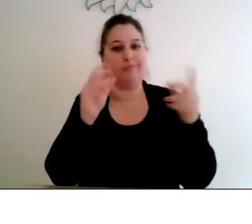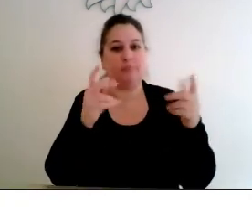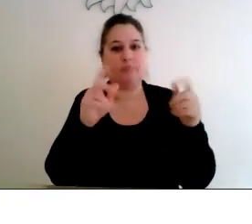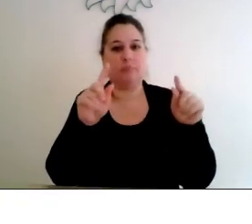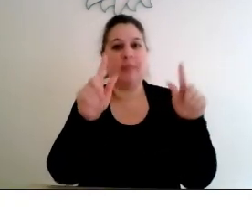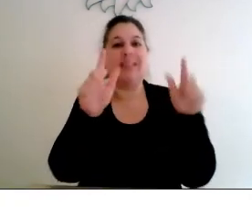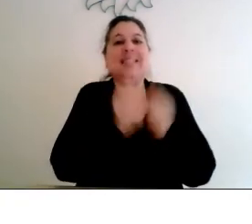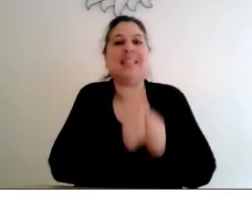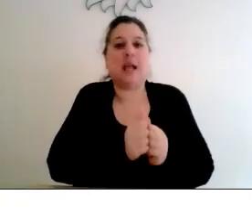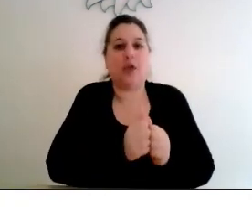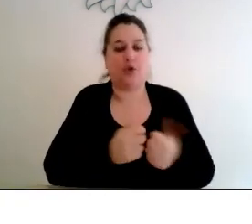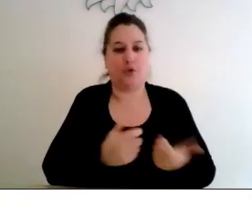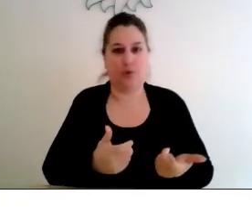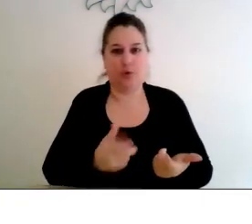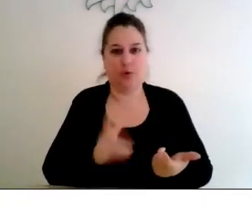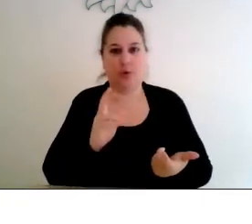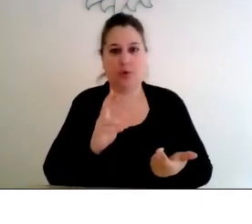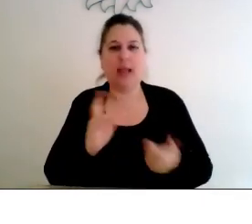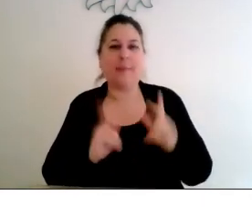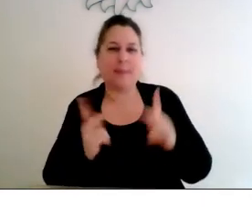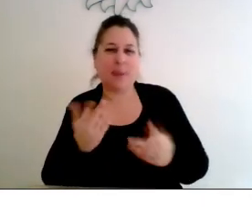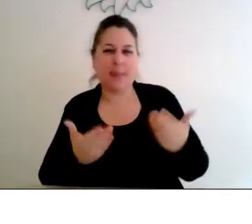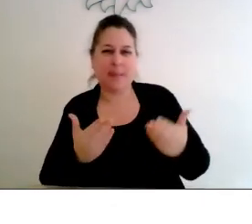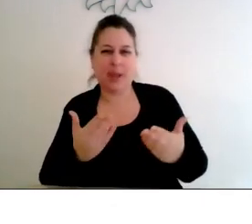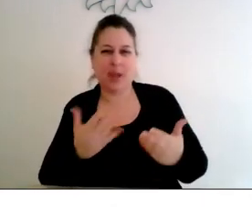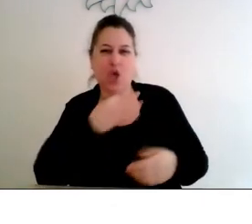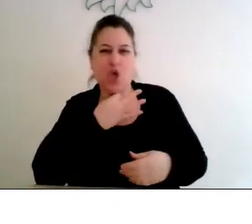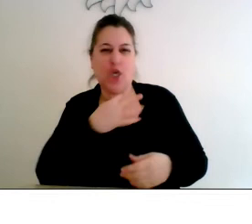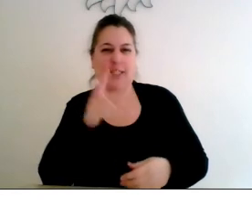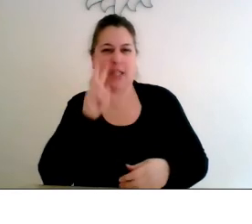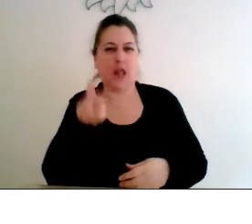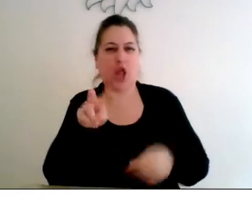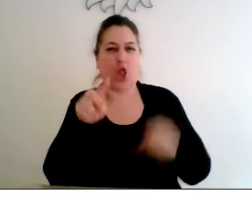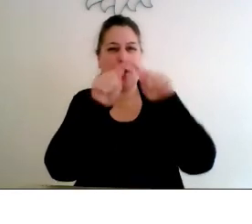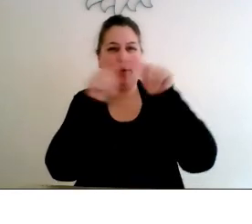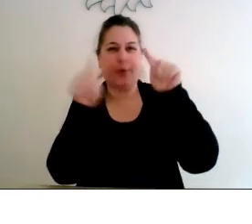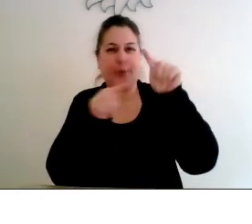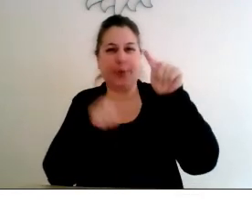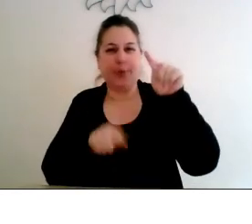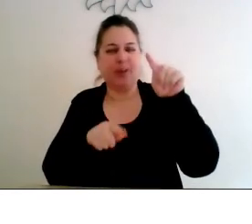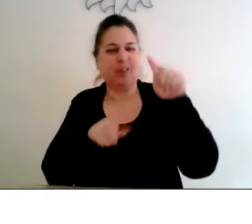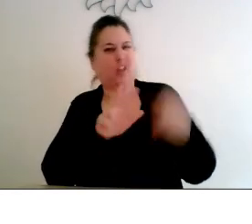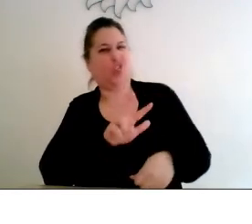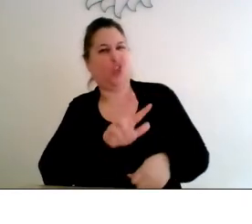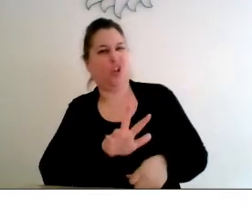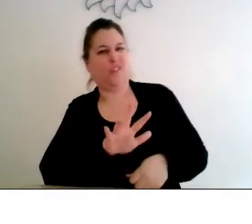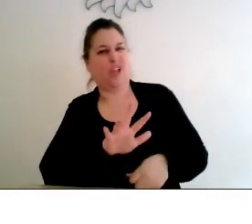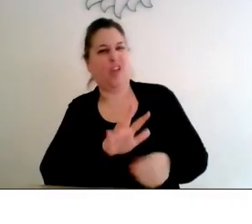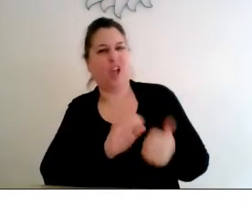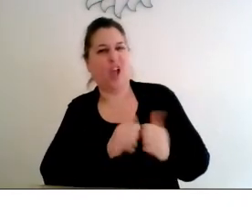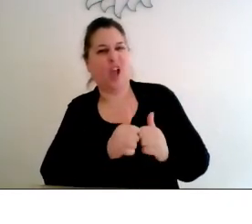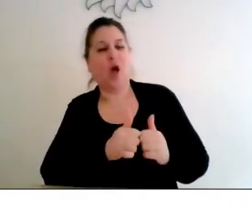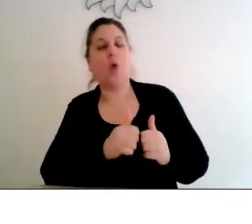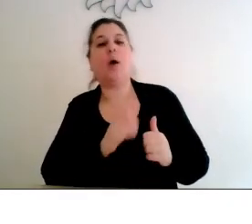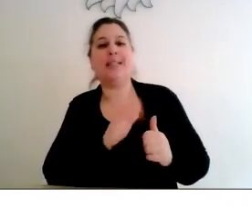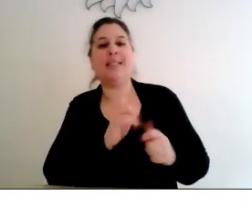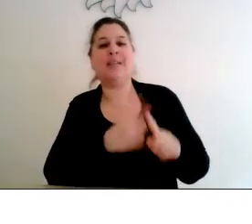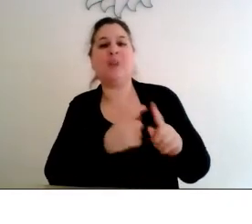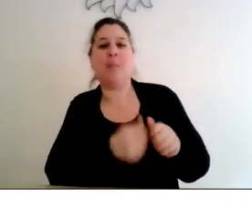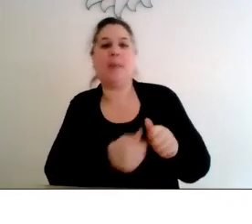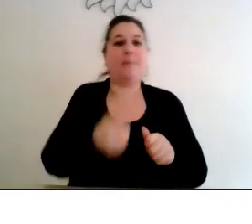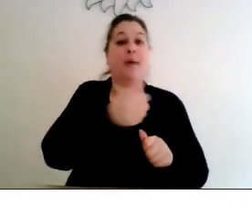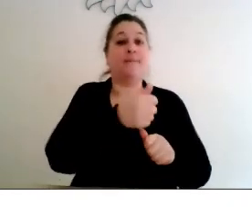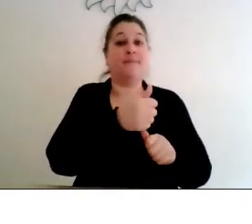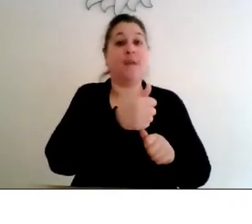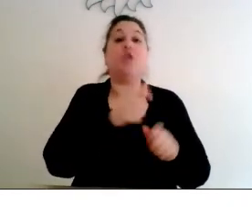it was from doing what we did right above it. Okay, but you can draw little arrows. You can draw these little lines. I